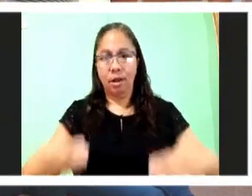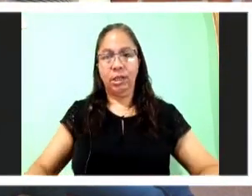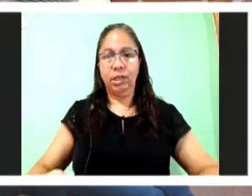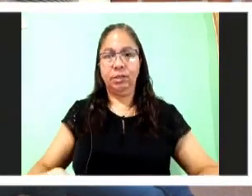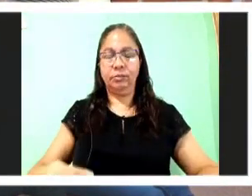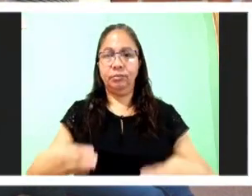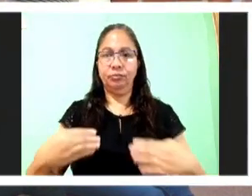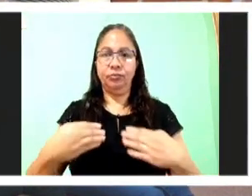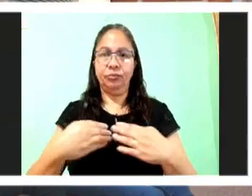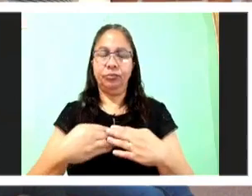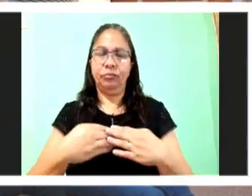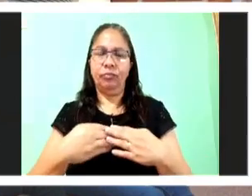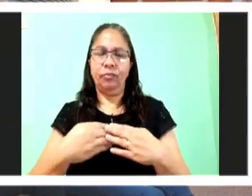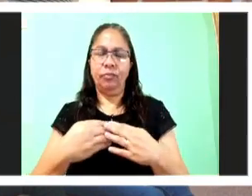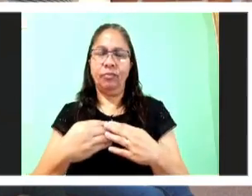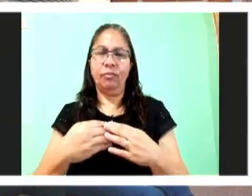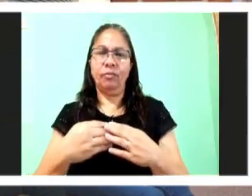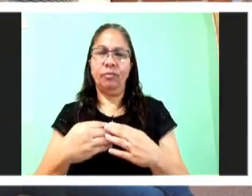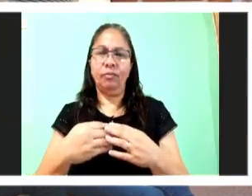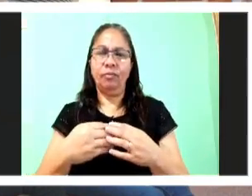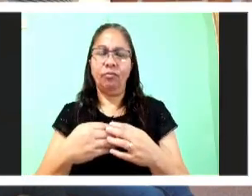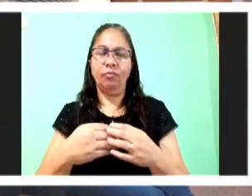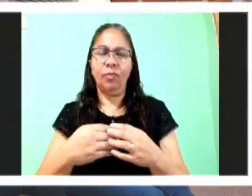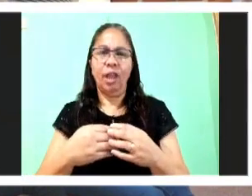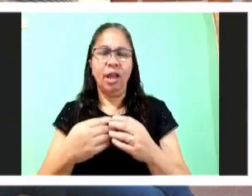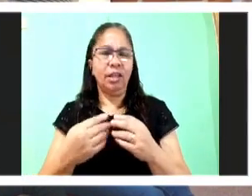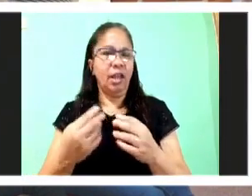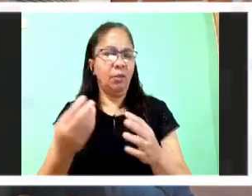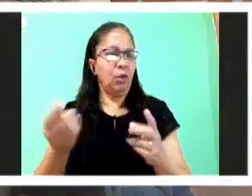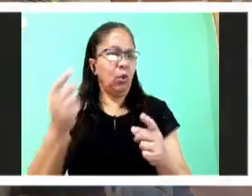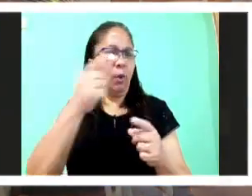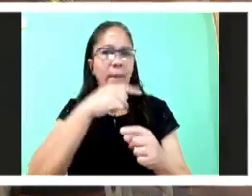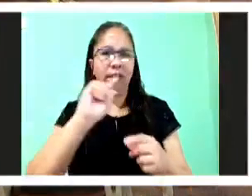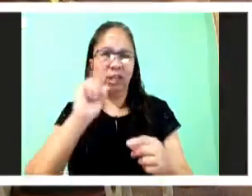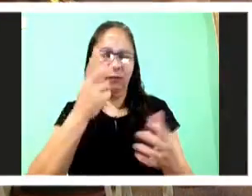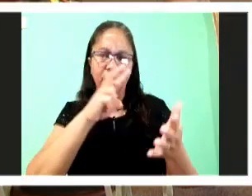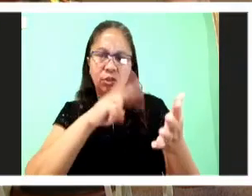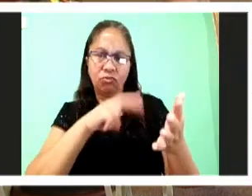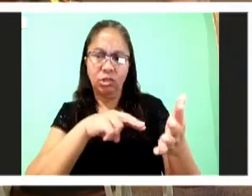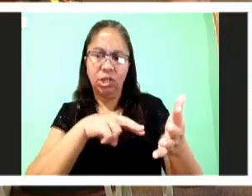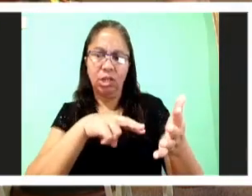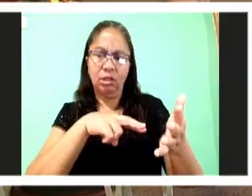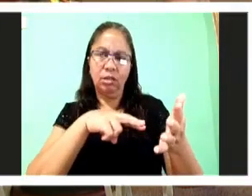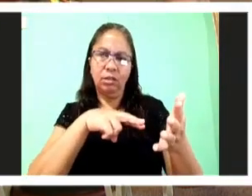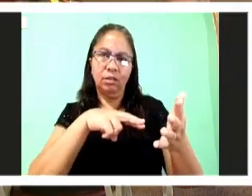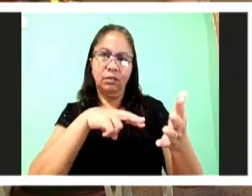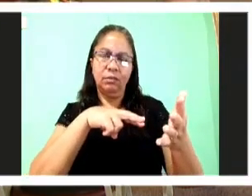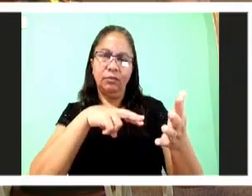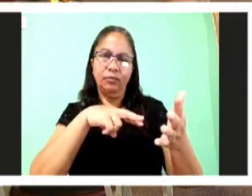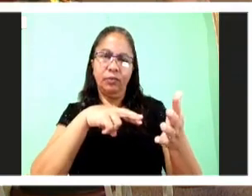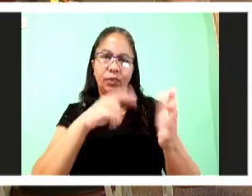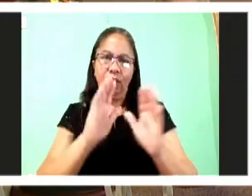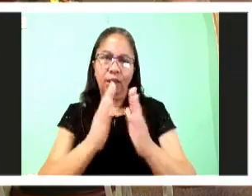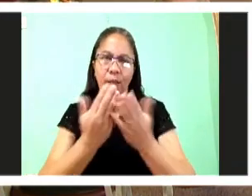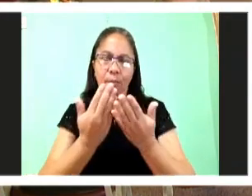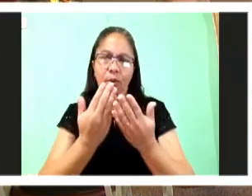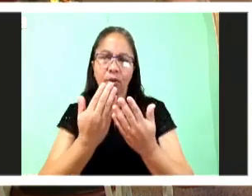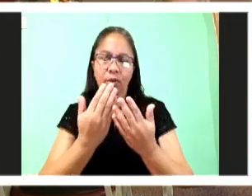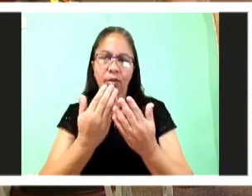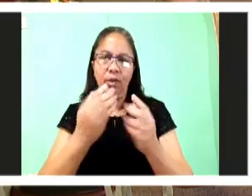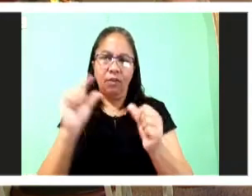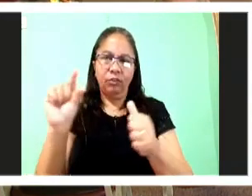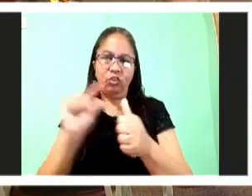And from that, we go to our first reading today, where we see the book of Genesis,